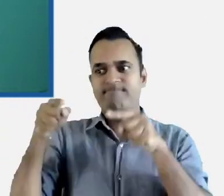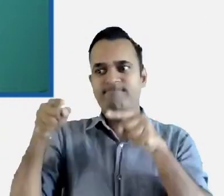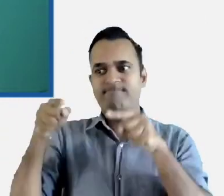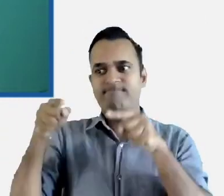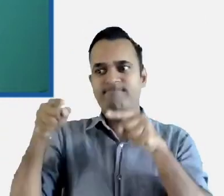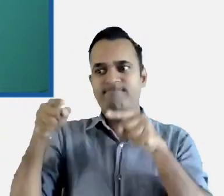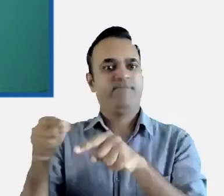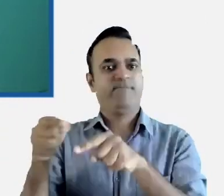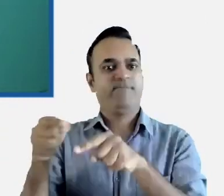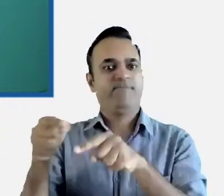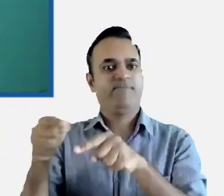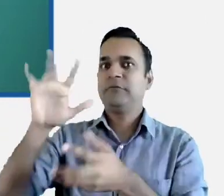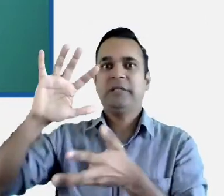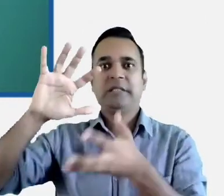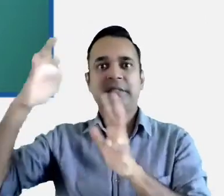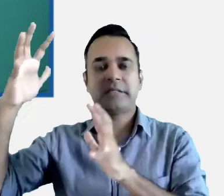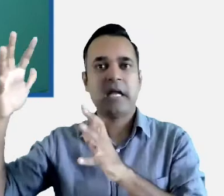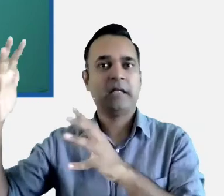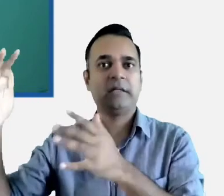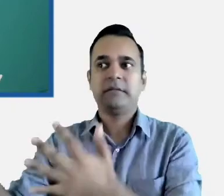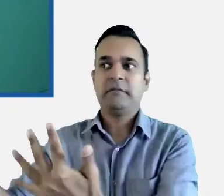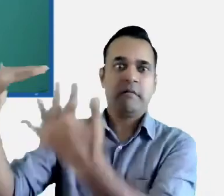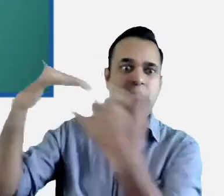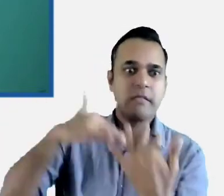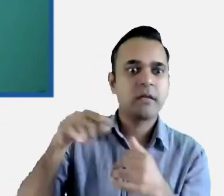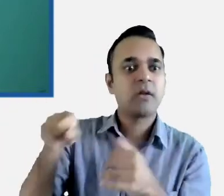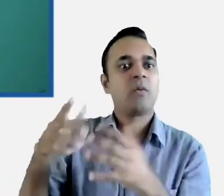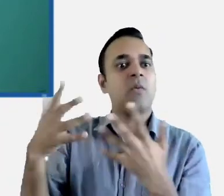región. Muchas gracias.